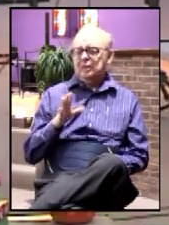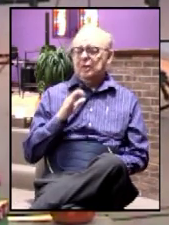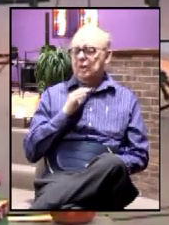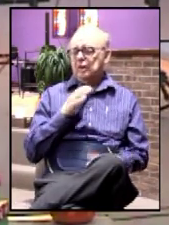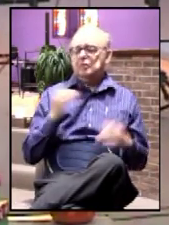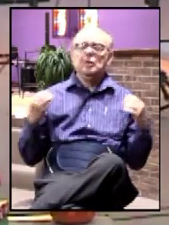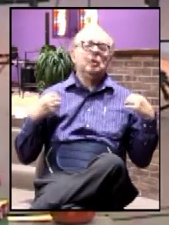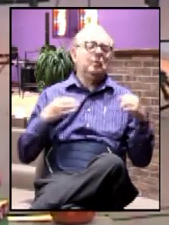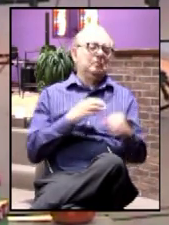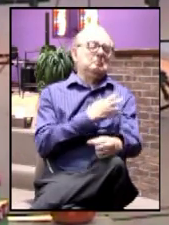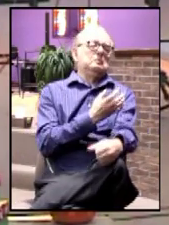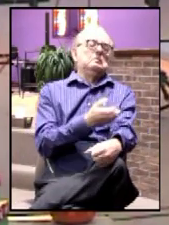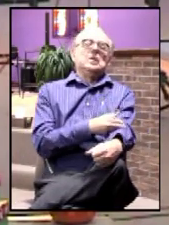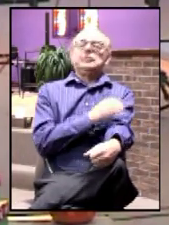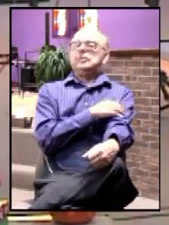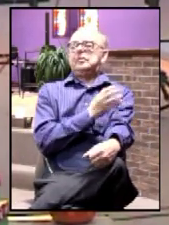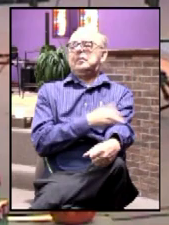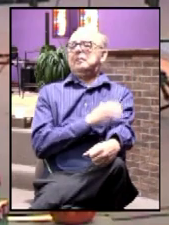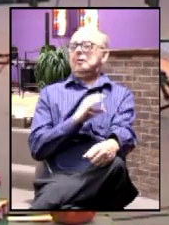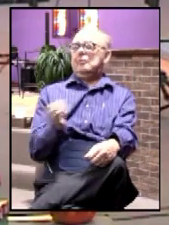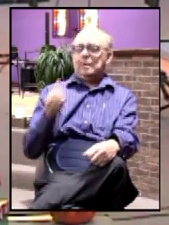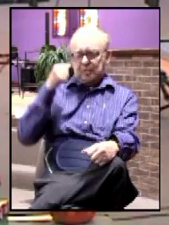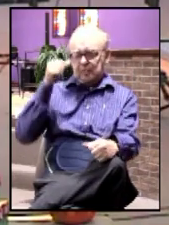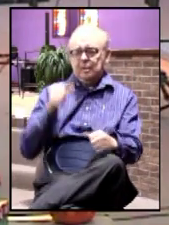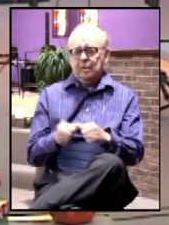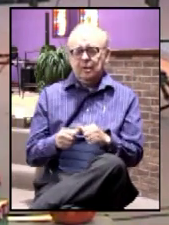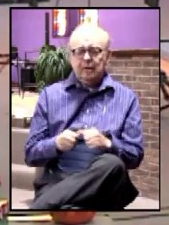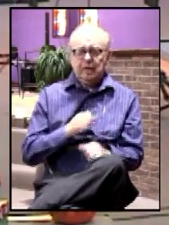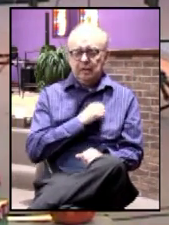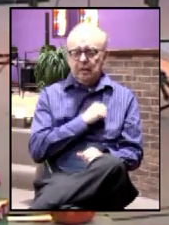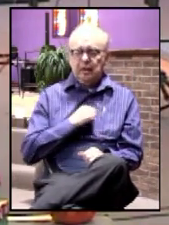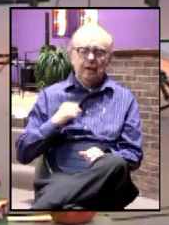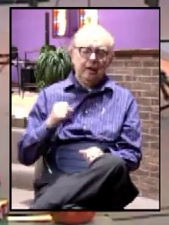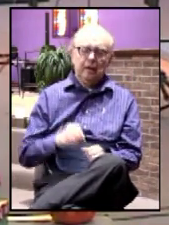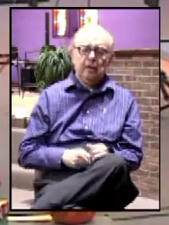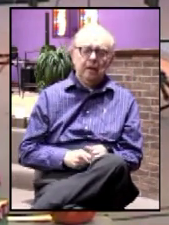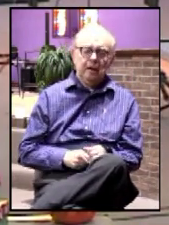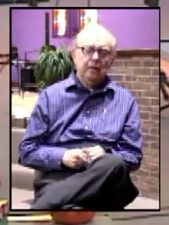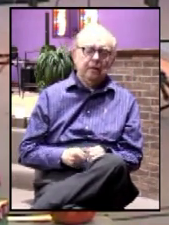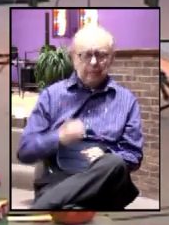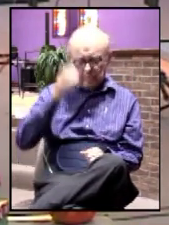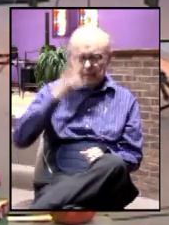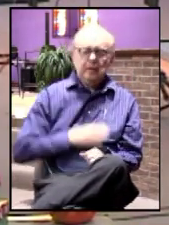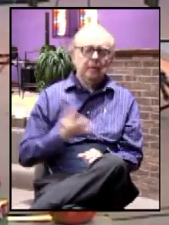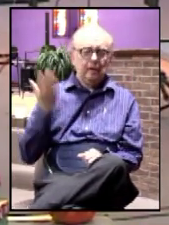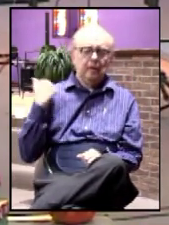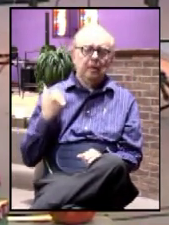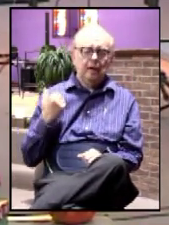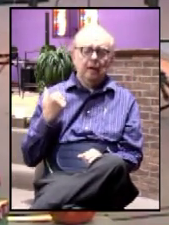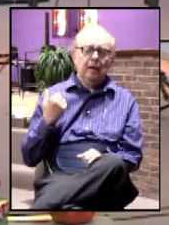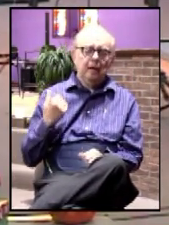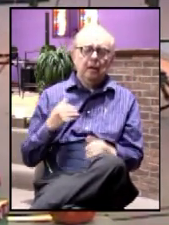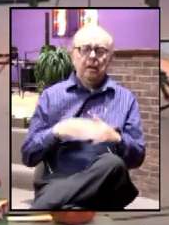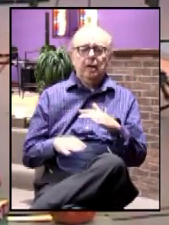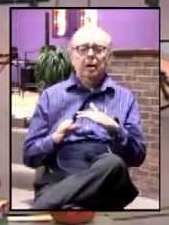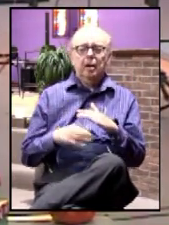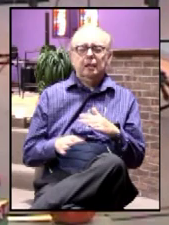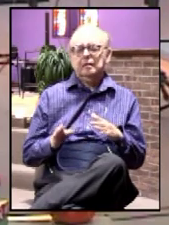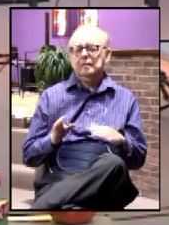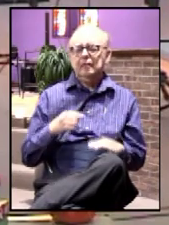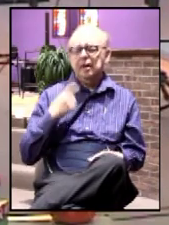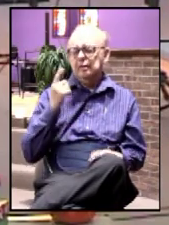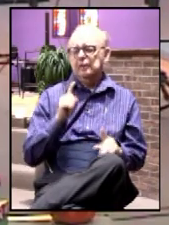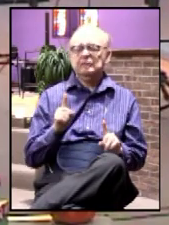any muscles, okay? When you remember Superman, even back then, he just had basically, he